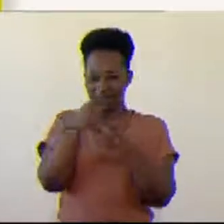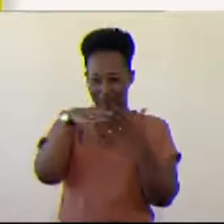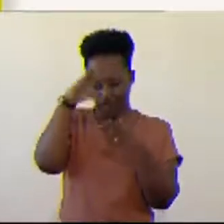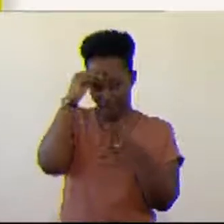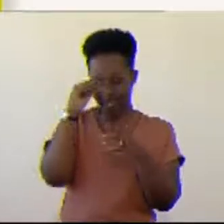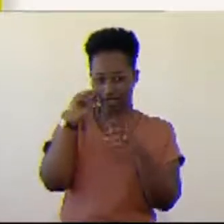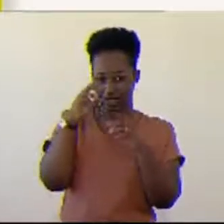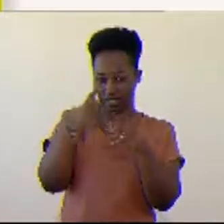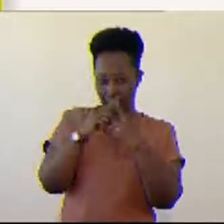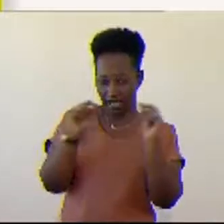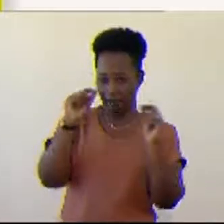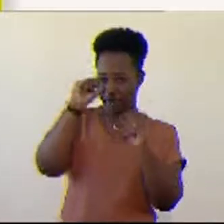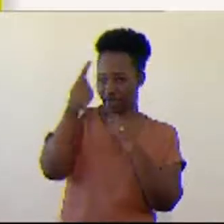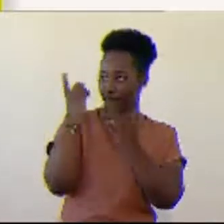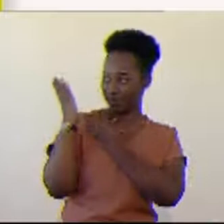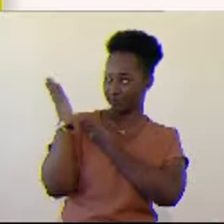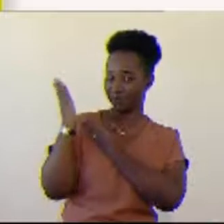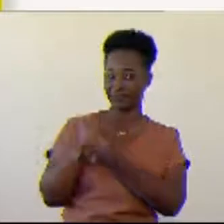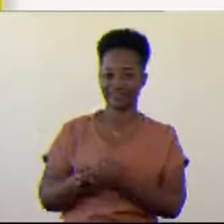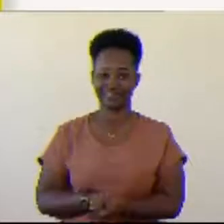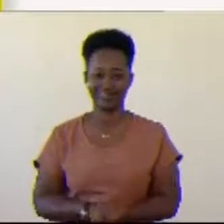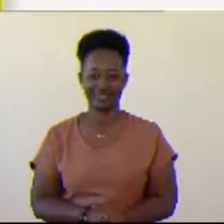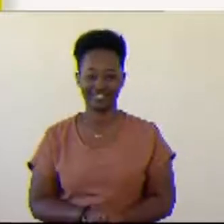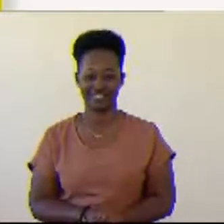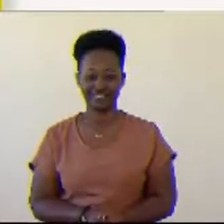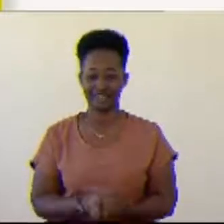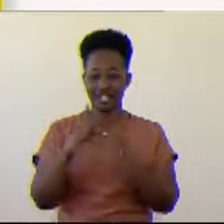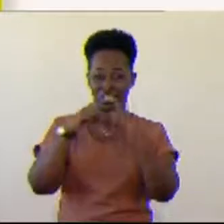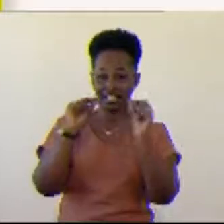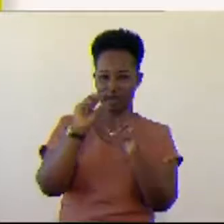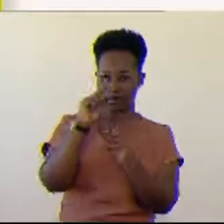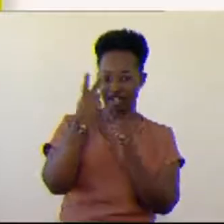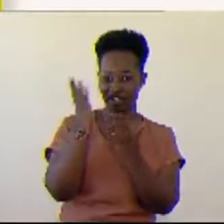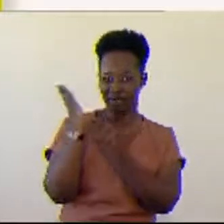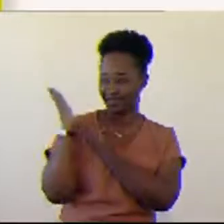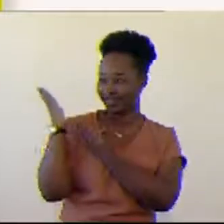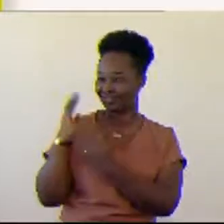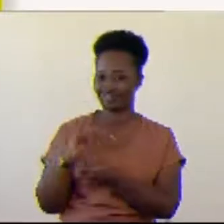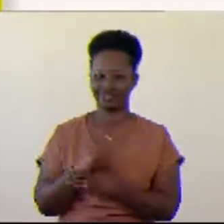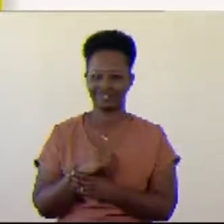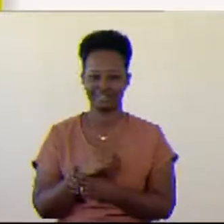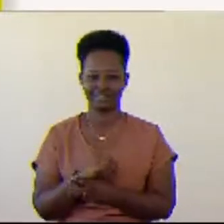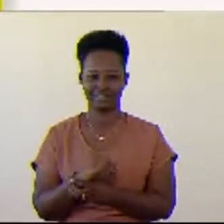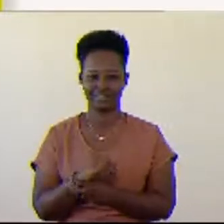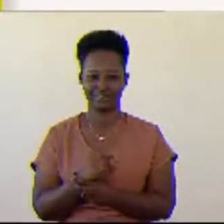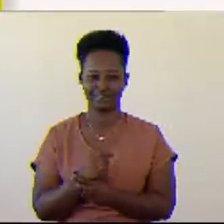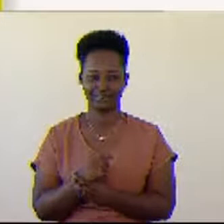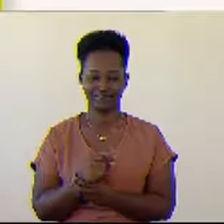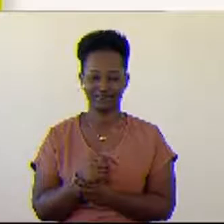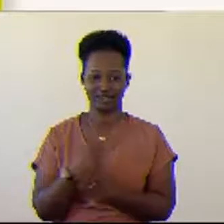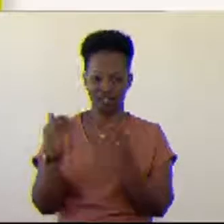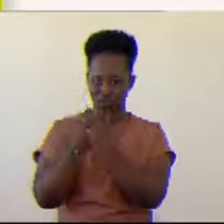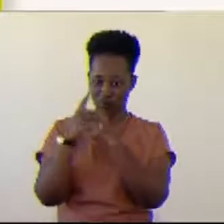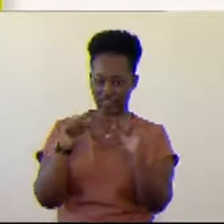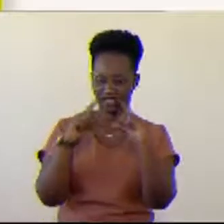you have equilibrium, okay? You have particles, atoms, and molecules. Those are new words.